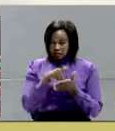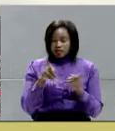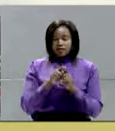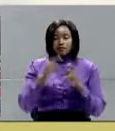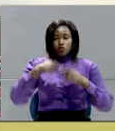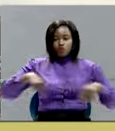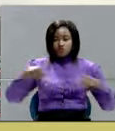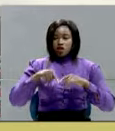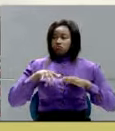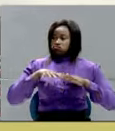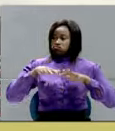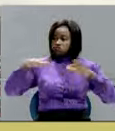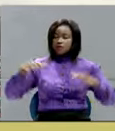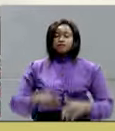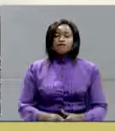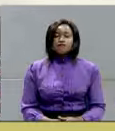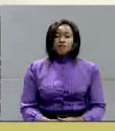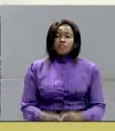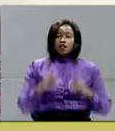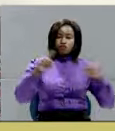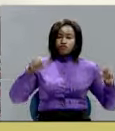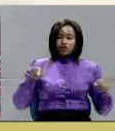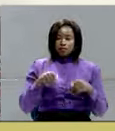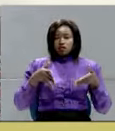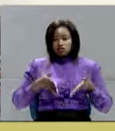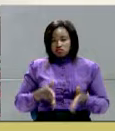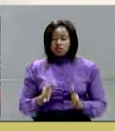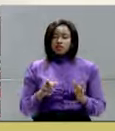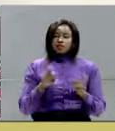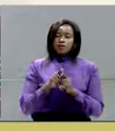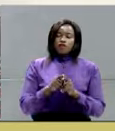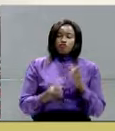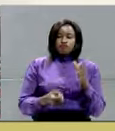the maternity and put in infrastructure that support mothers